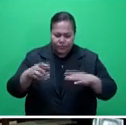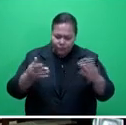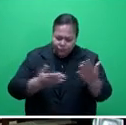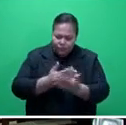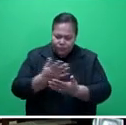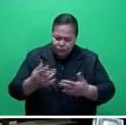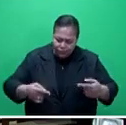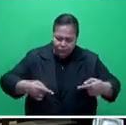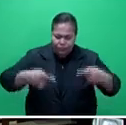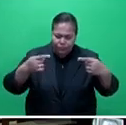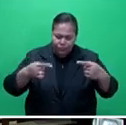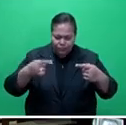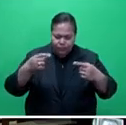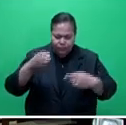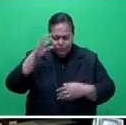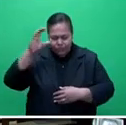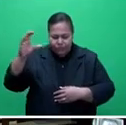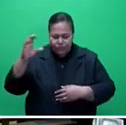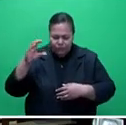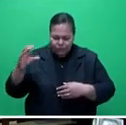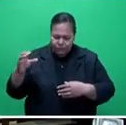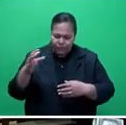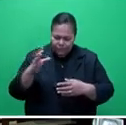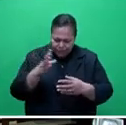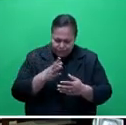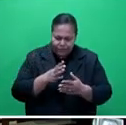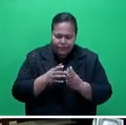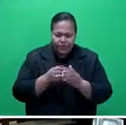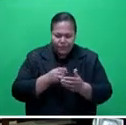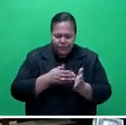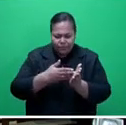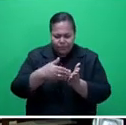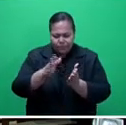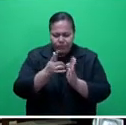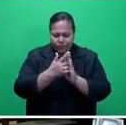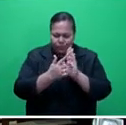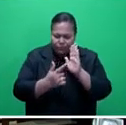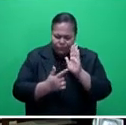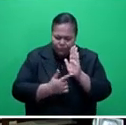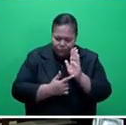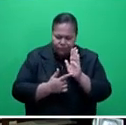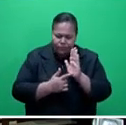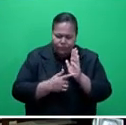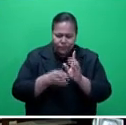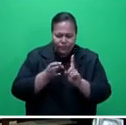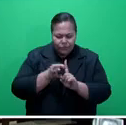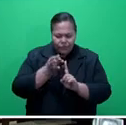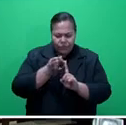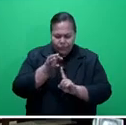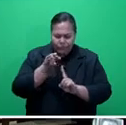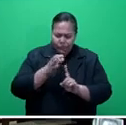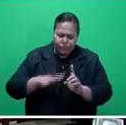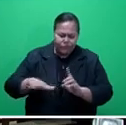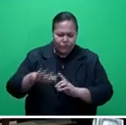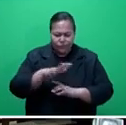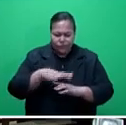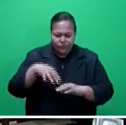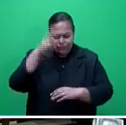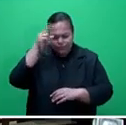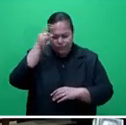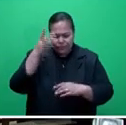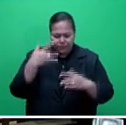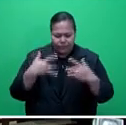nation's affairs and pass laws for the betterment and welfare of all